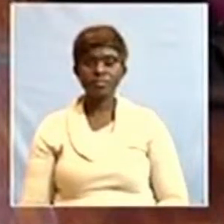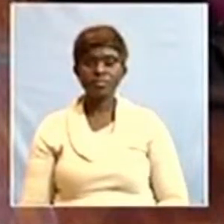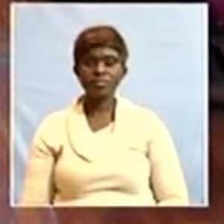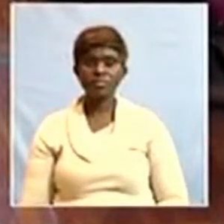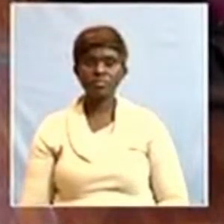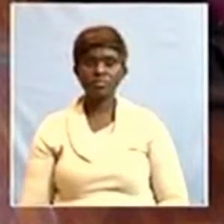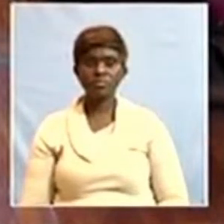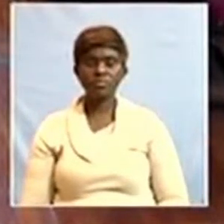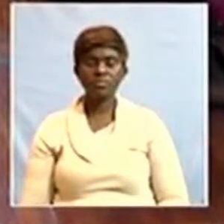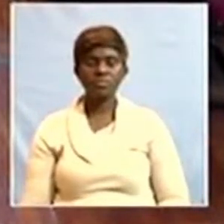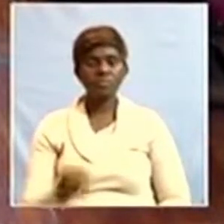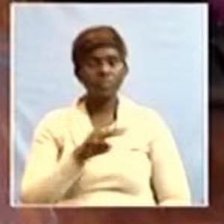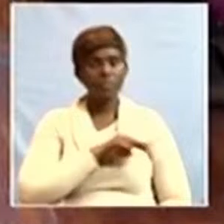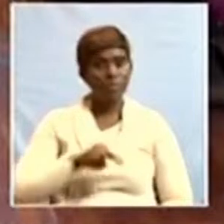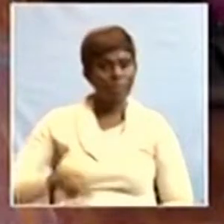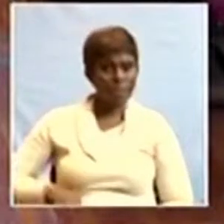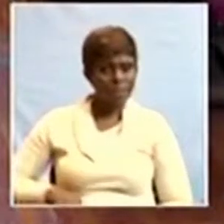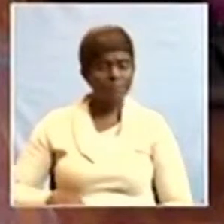Honorable members,